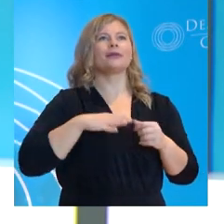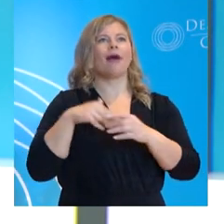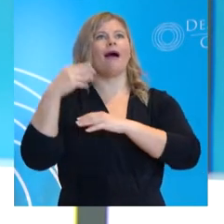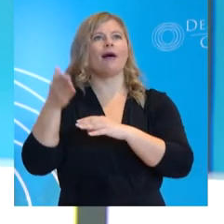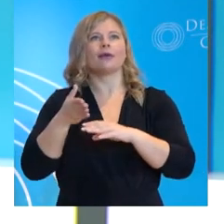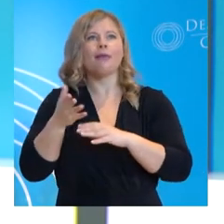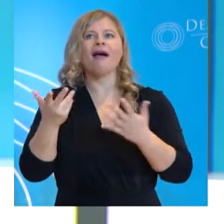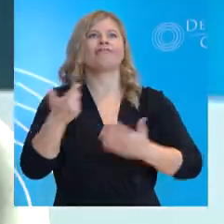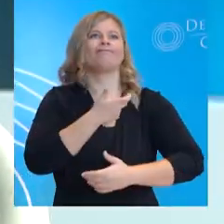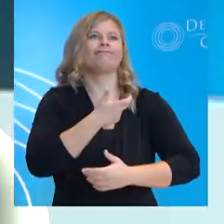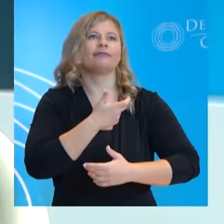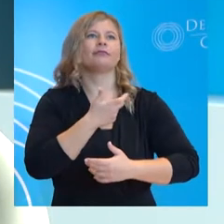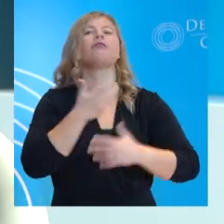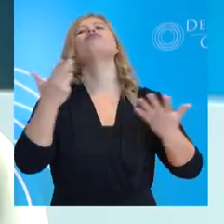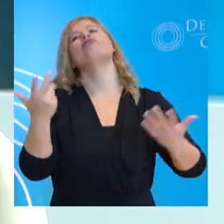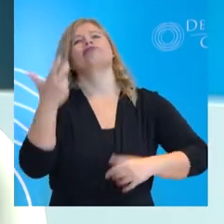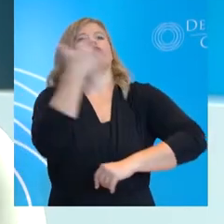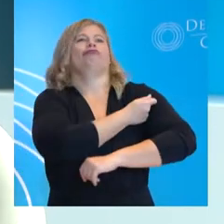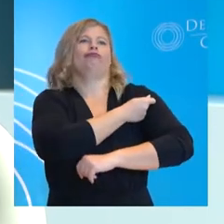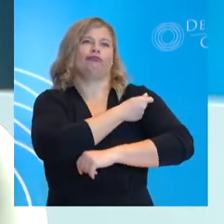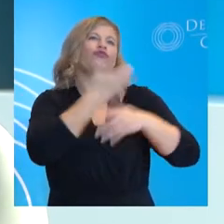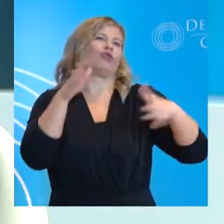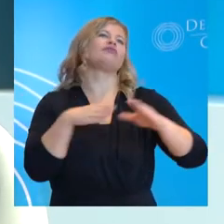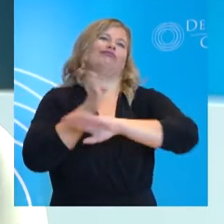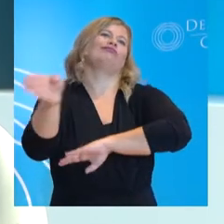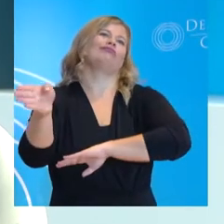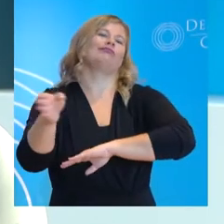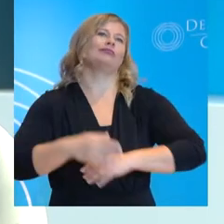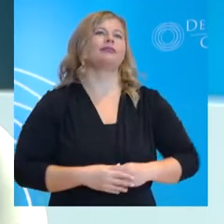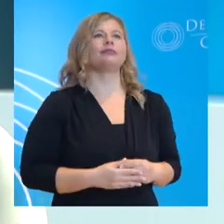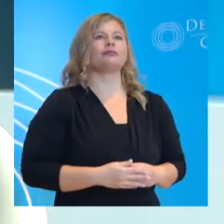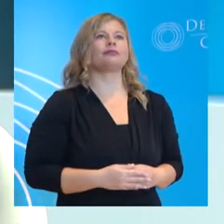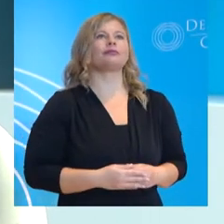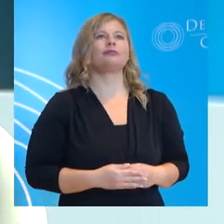will just be a big hassle. One of the things that Greece did early, which kind of